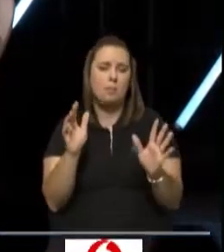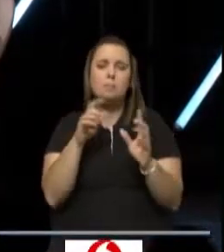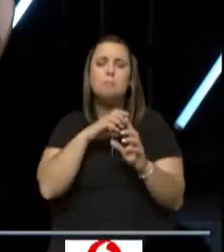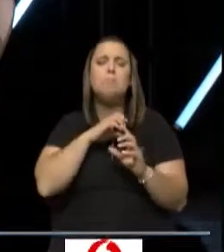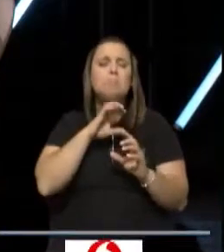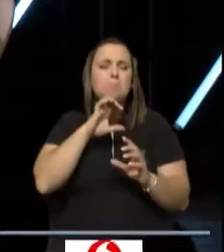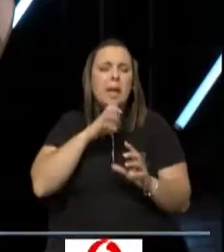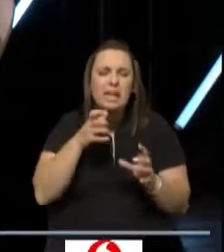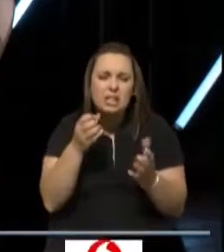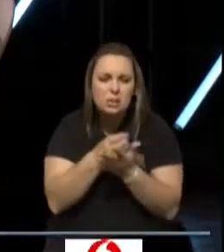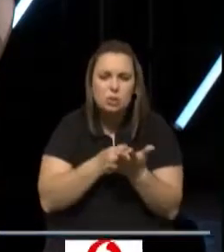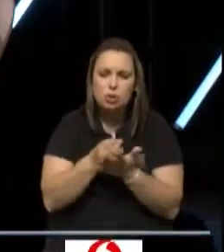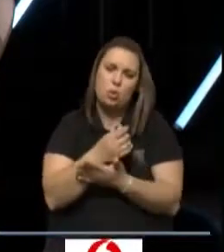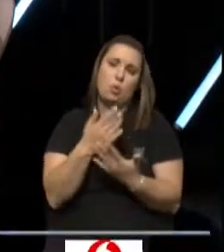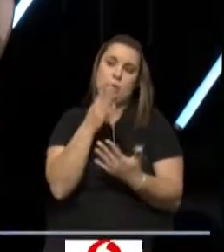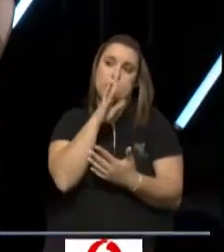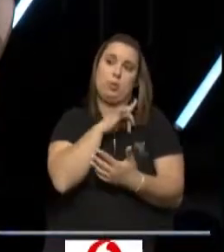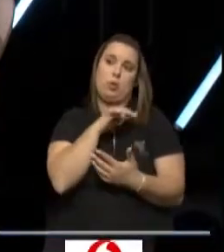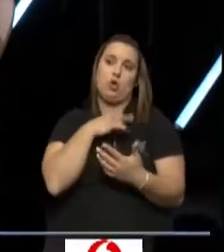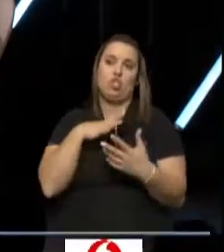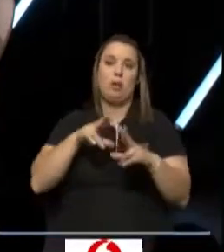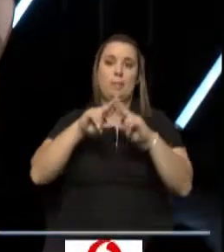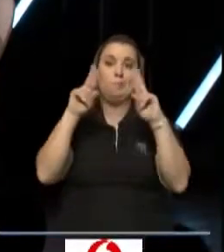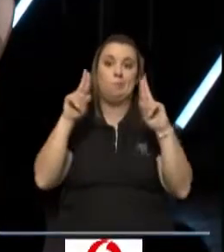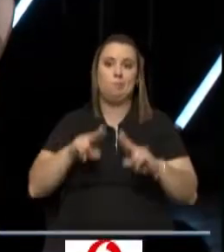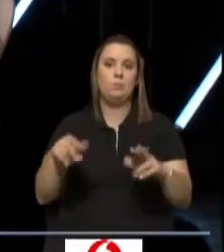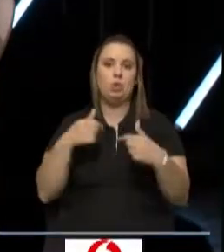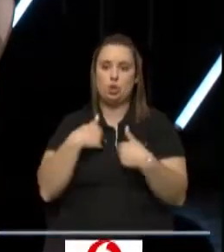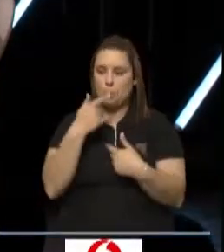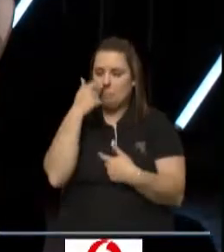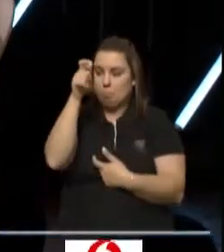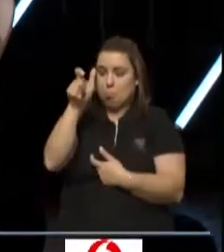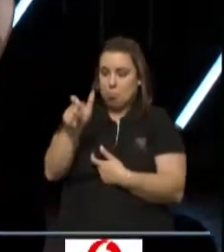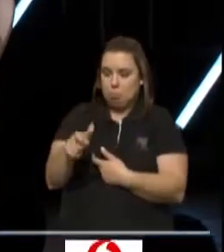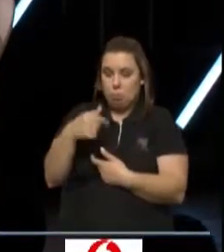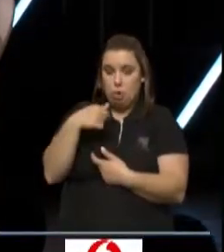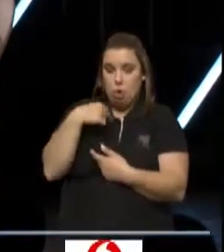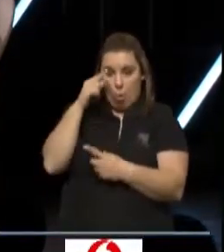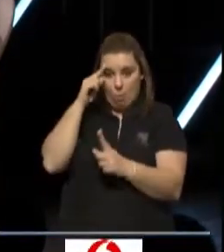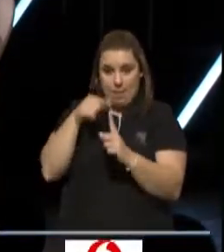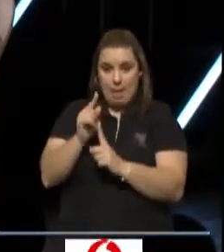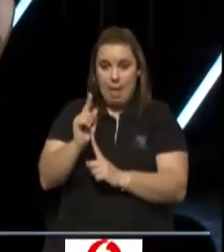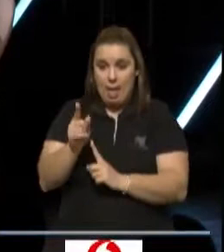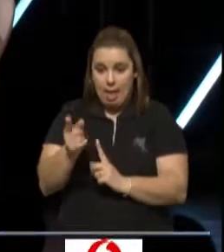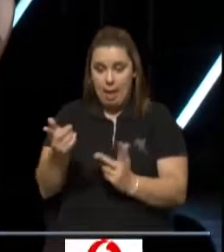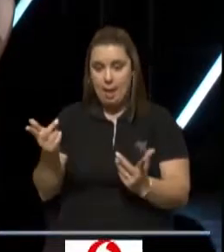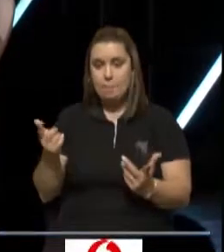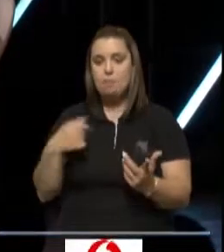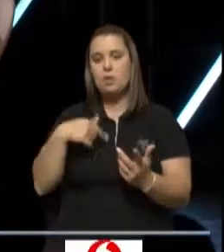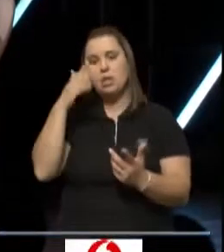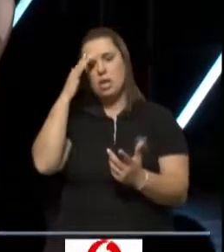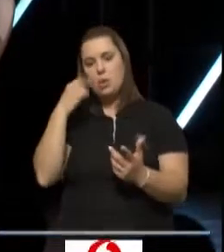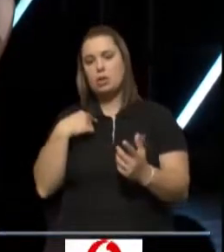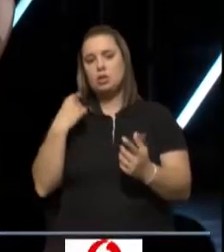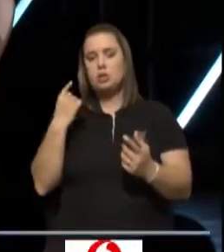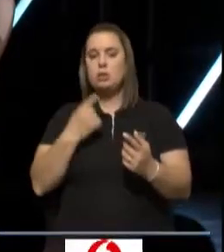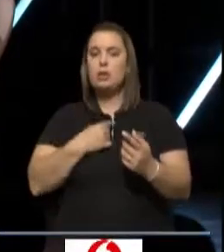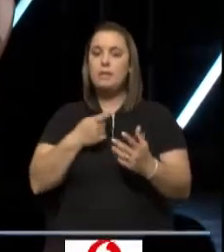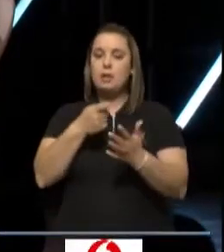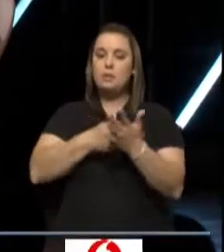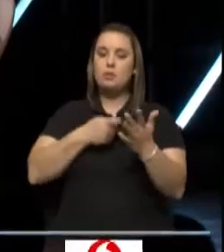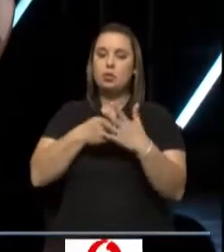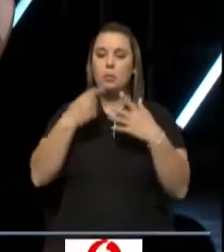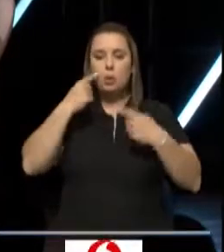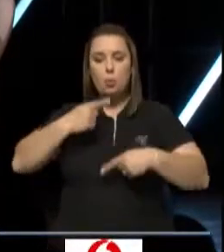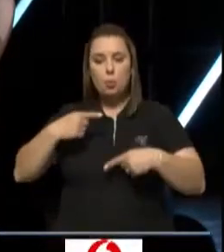higher coverage, and no total coverage that exists in Europe. And I, as a citizen, I agree with this. It should